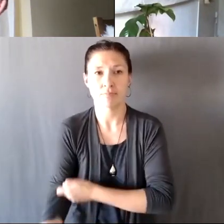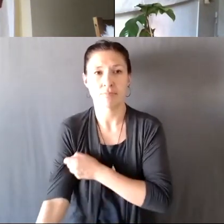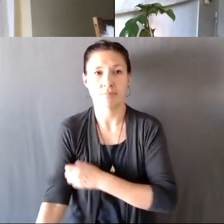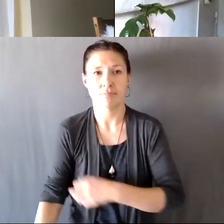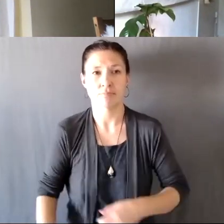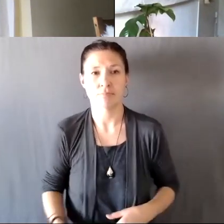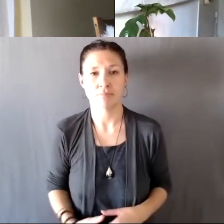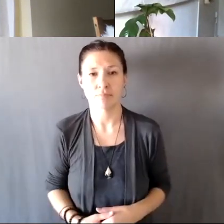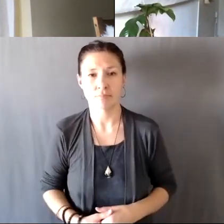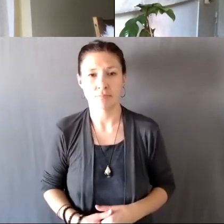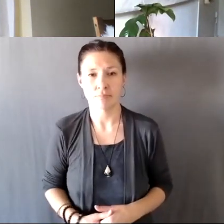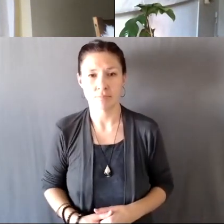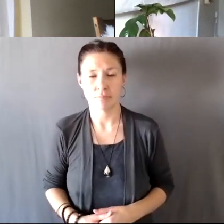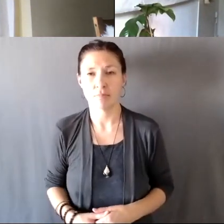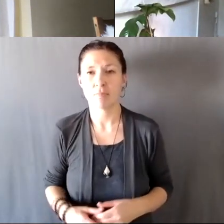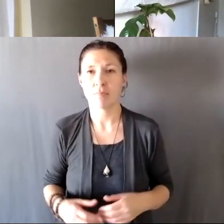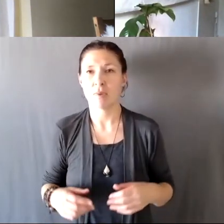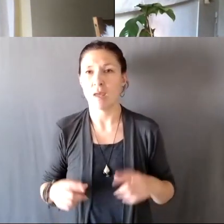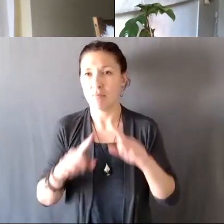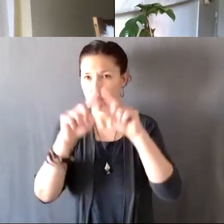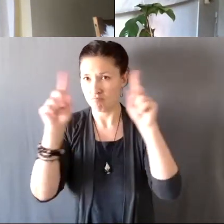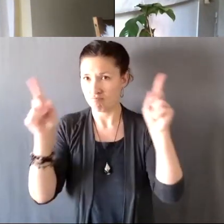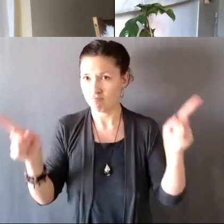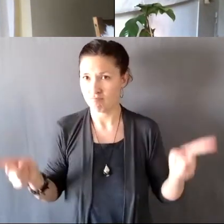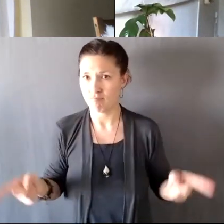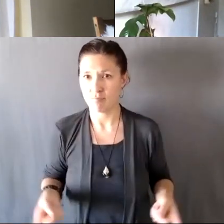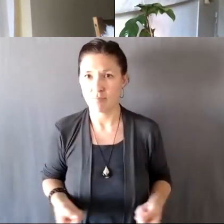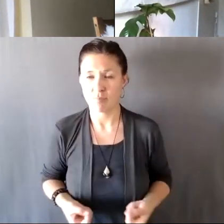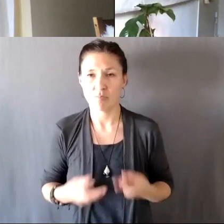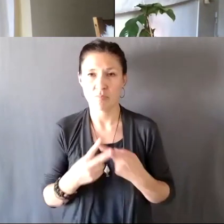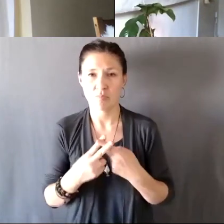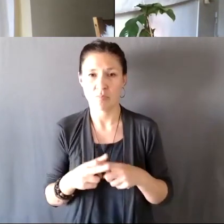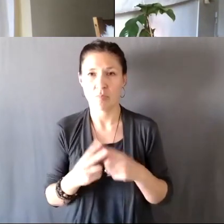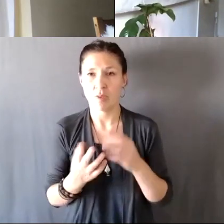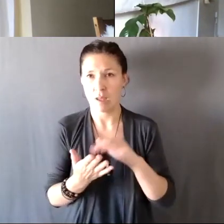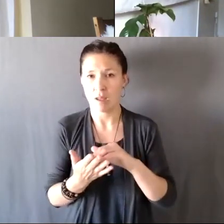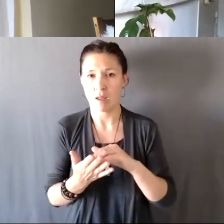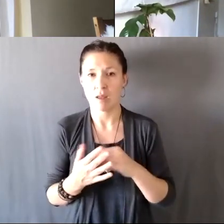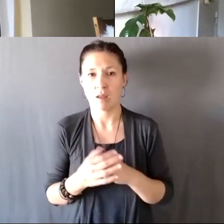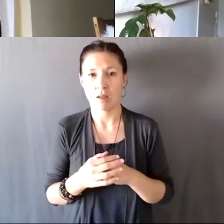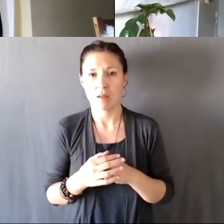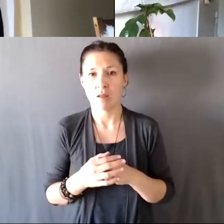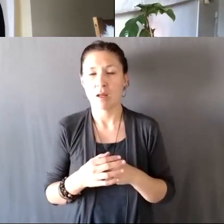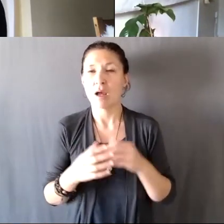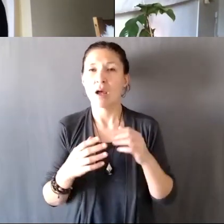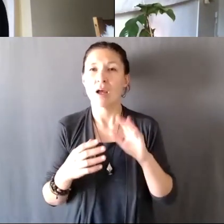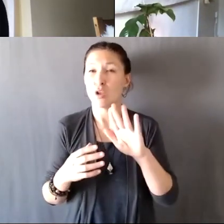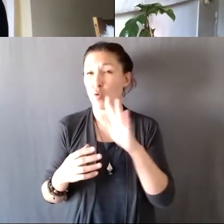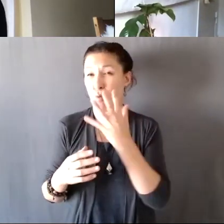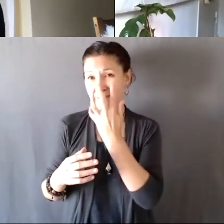to the hips. Again, to soothe the angry liver.